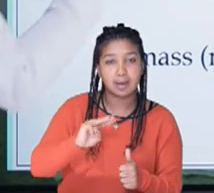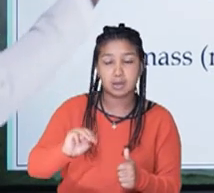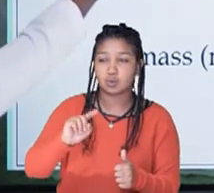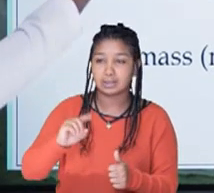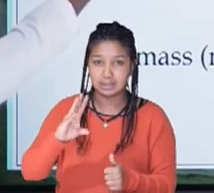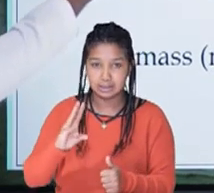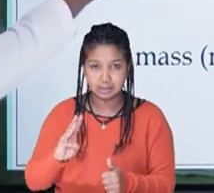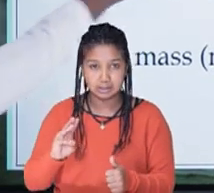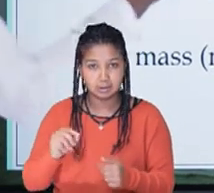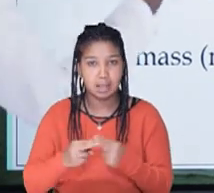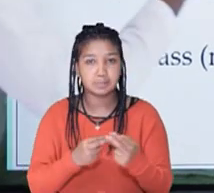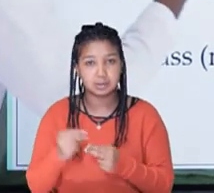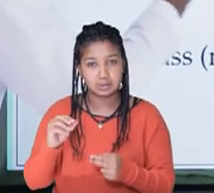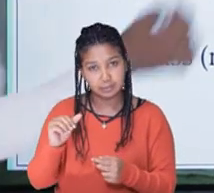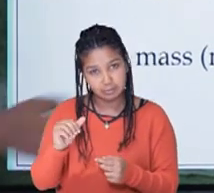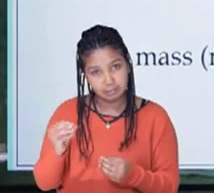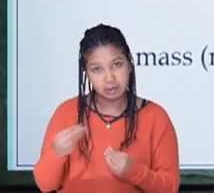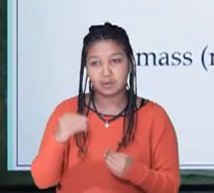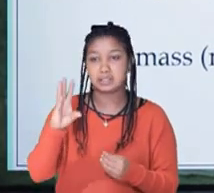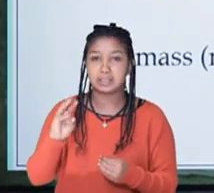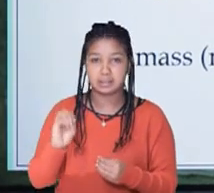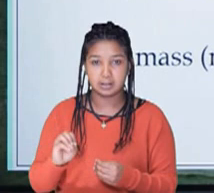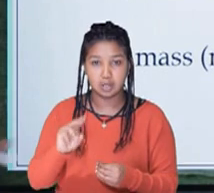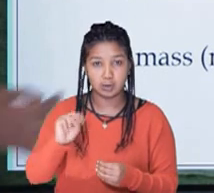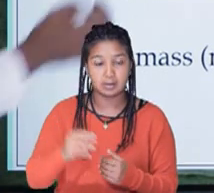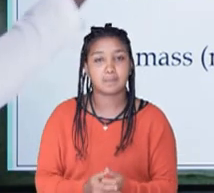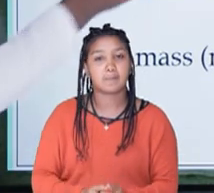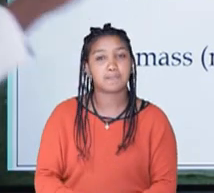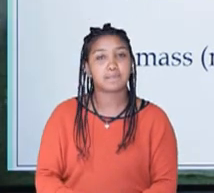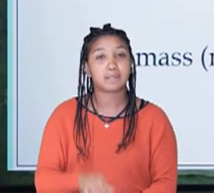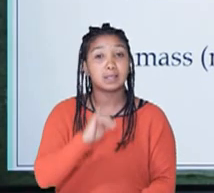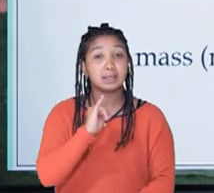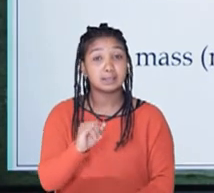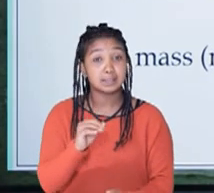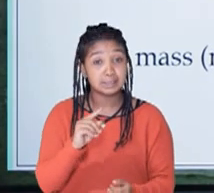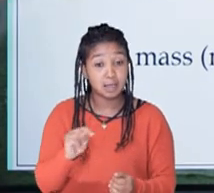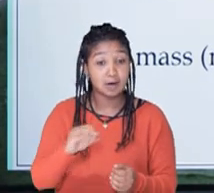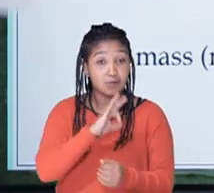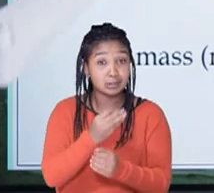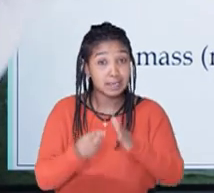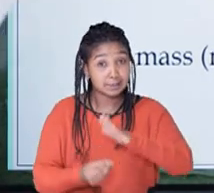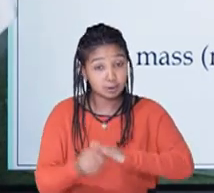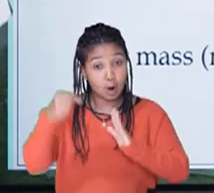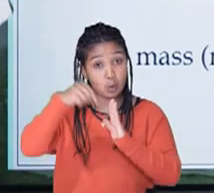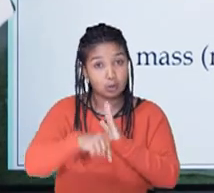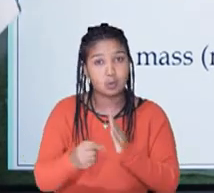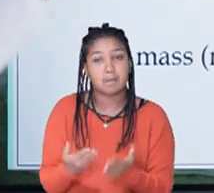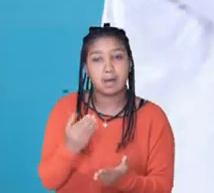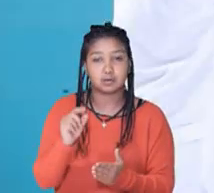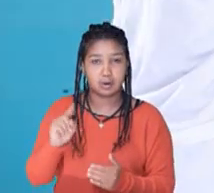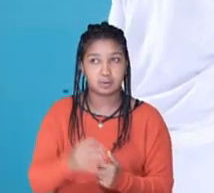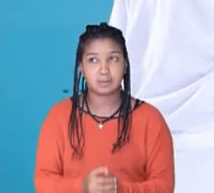6 kilogram. 6 times 10 gives us 16 Newton. 16 Newton is the force exerted downward on mass